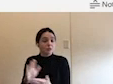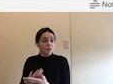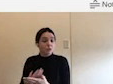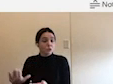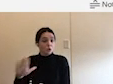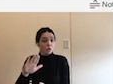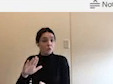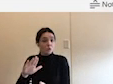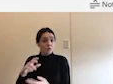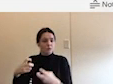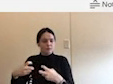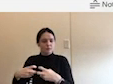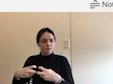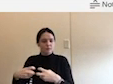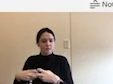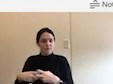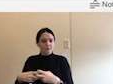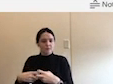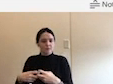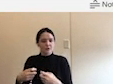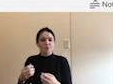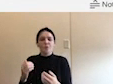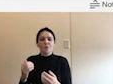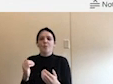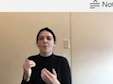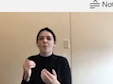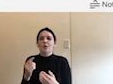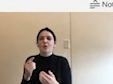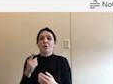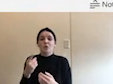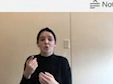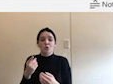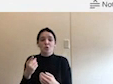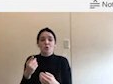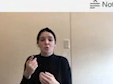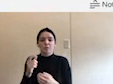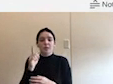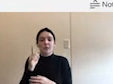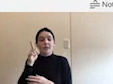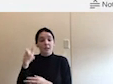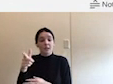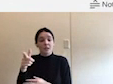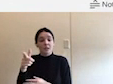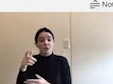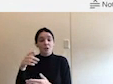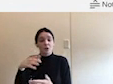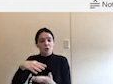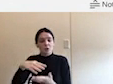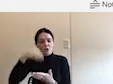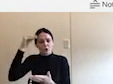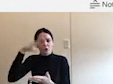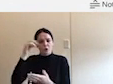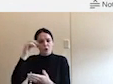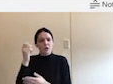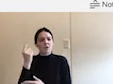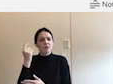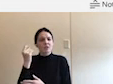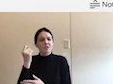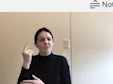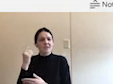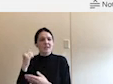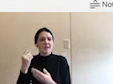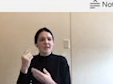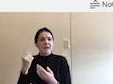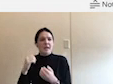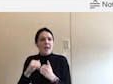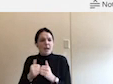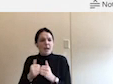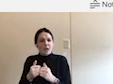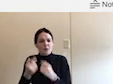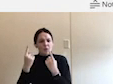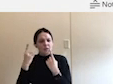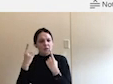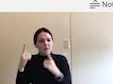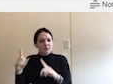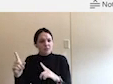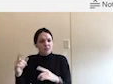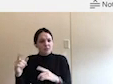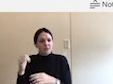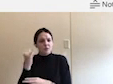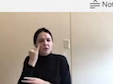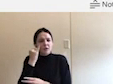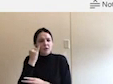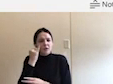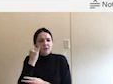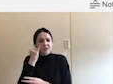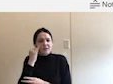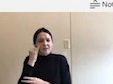calculus class for exactly how that works and why that works. And I think if we can get them in a lab, and if we can